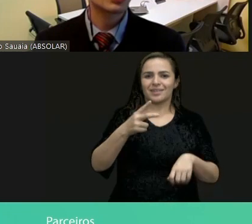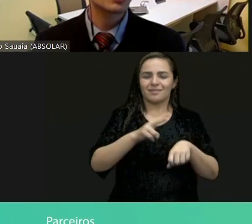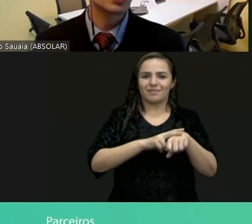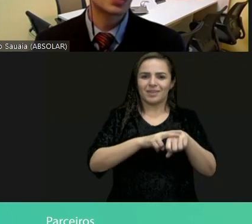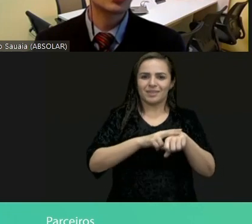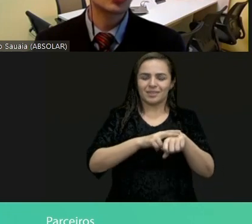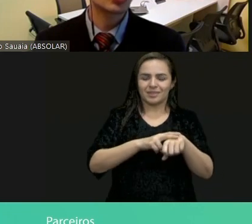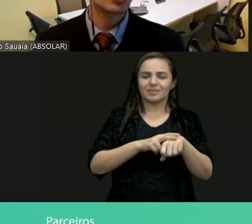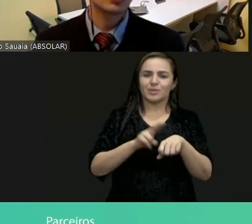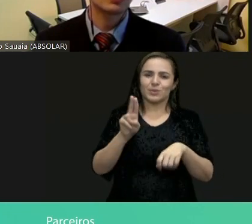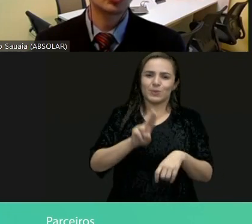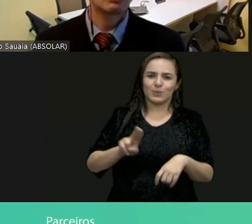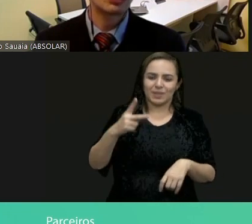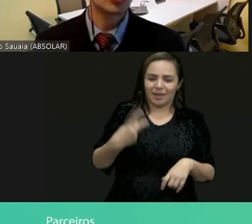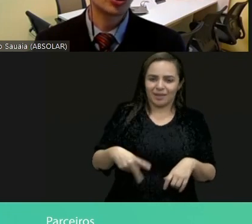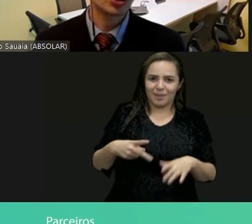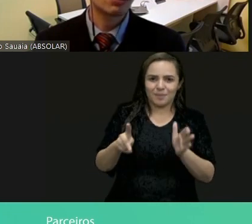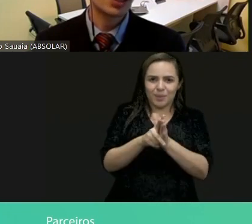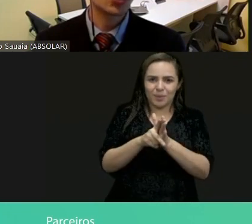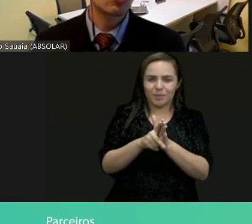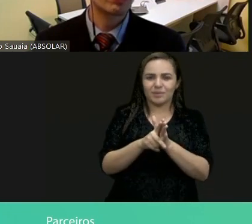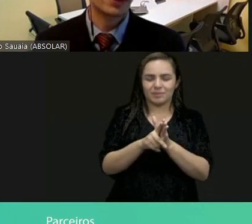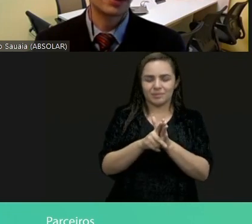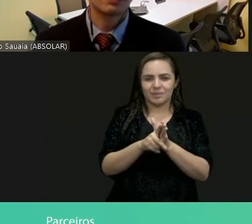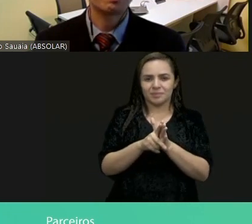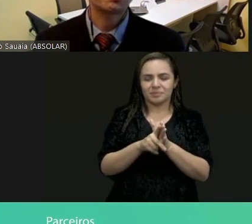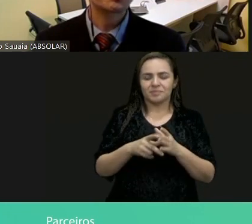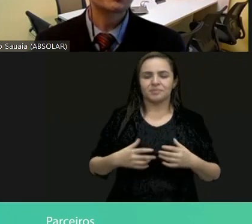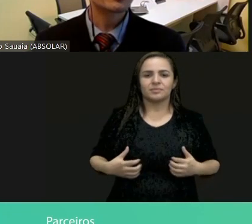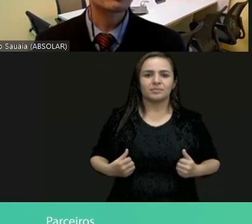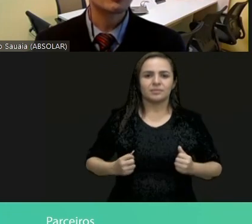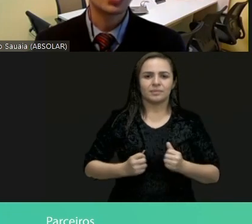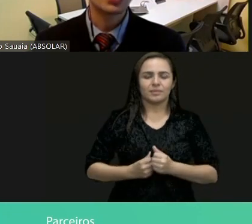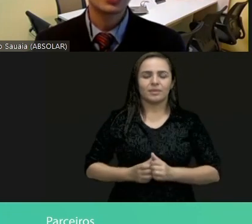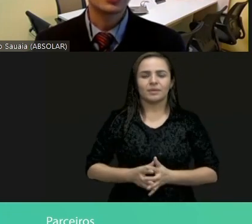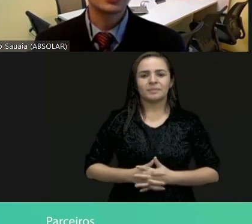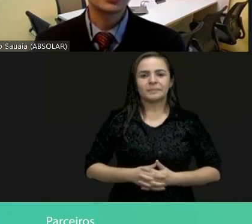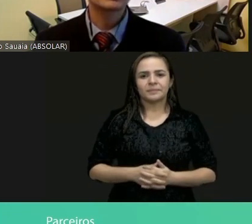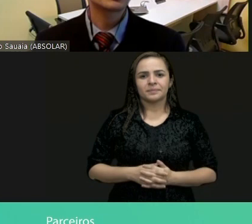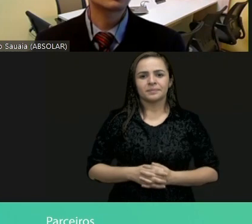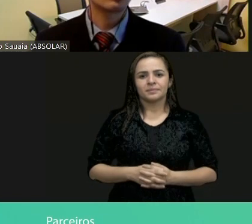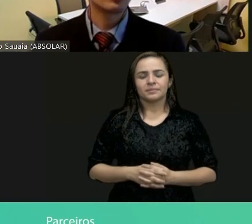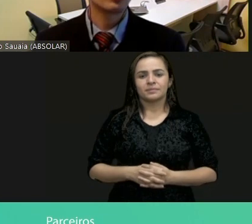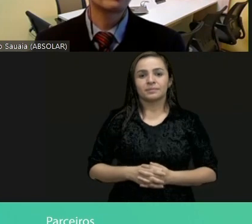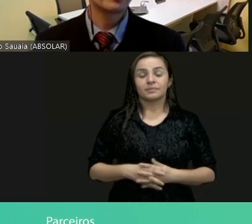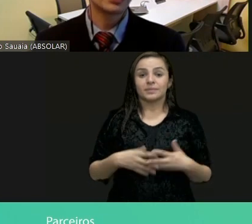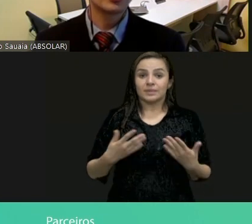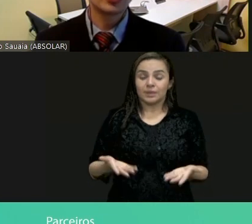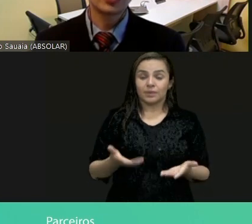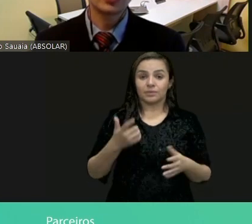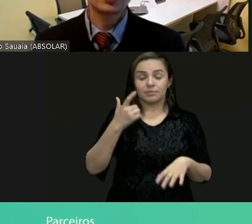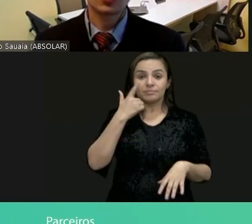Evitando a necessidade de uma logística mais complexa. E nesse setor,